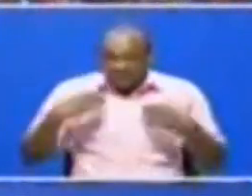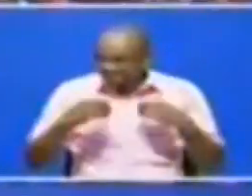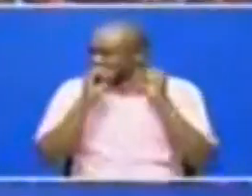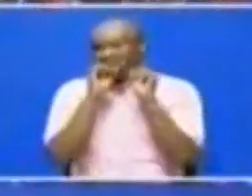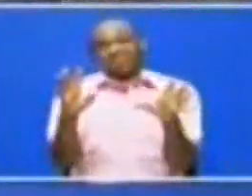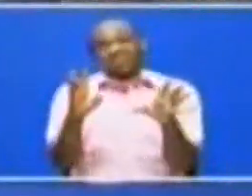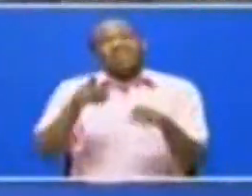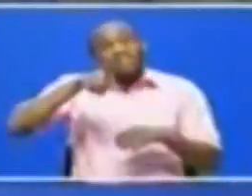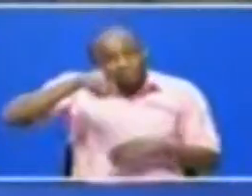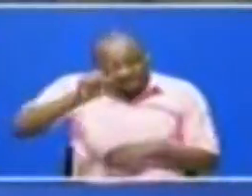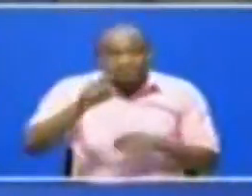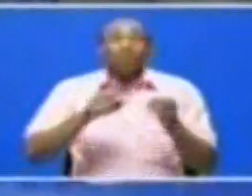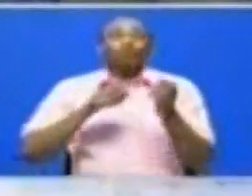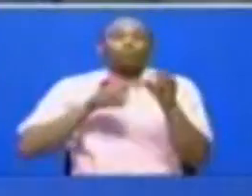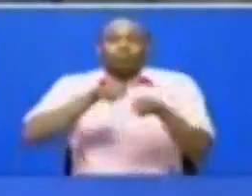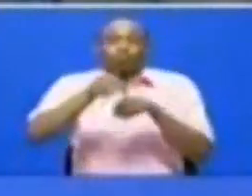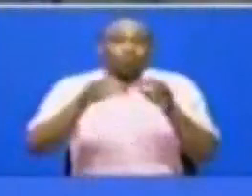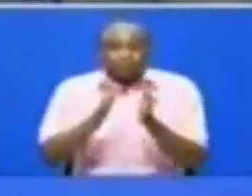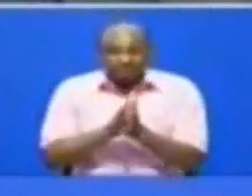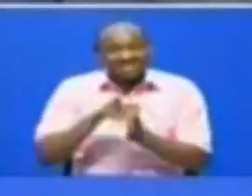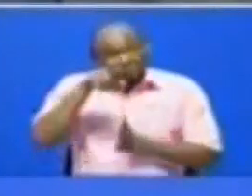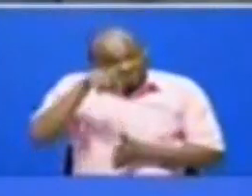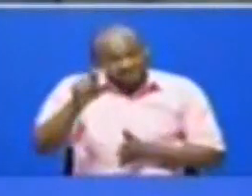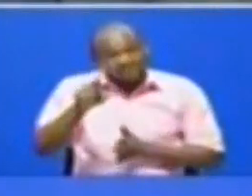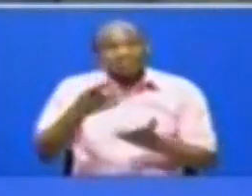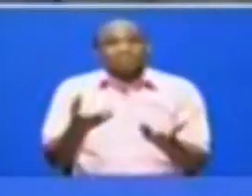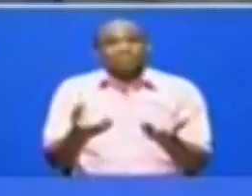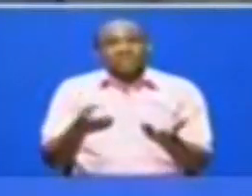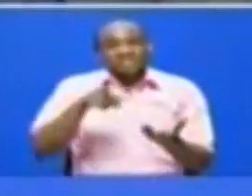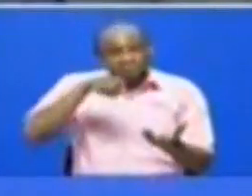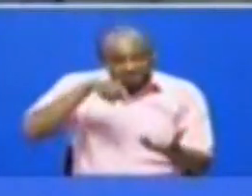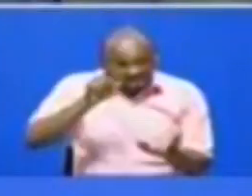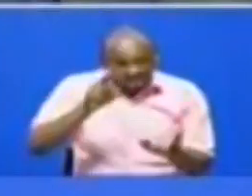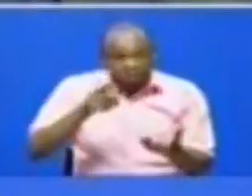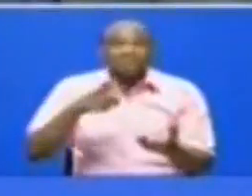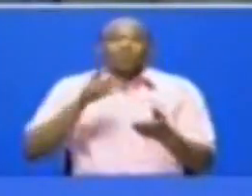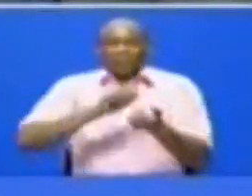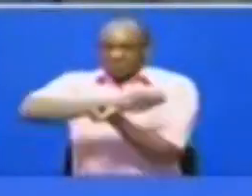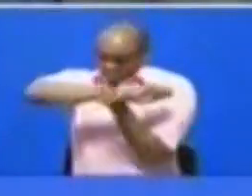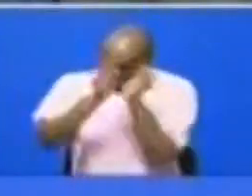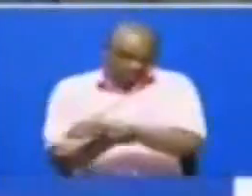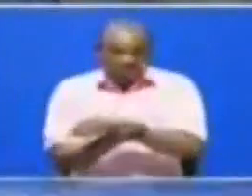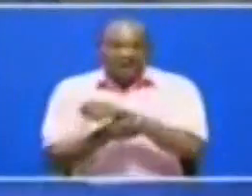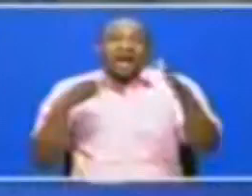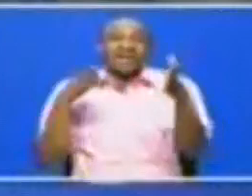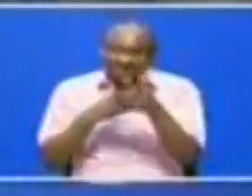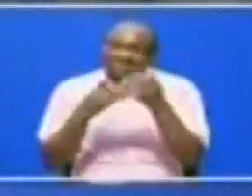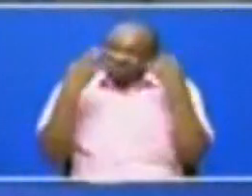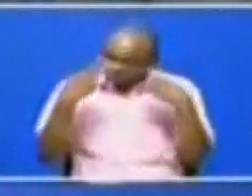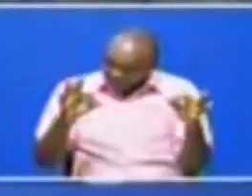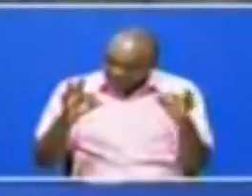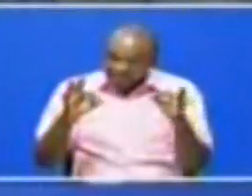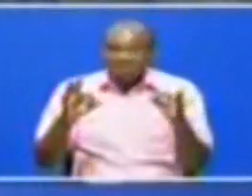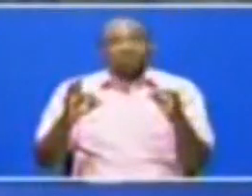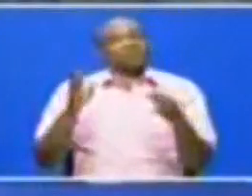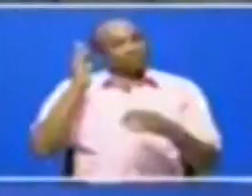Court. They have orchestrated and they have executed a civilian coup against the free will